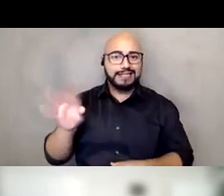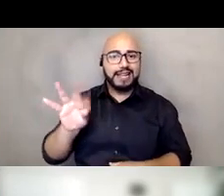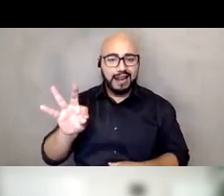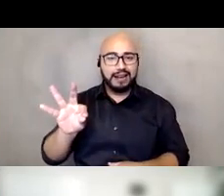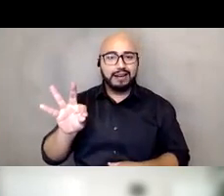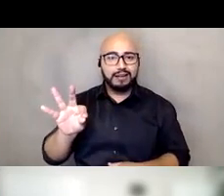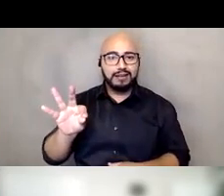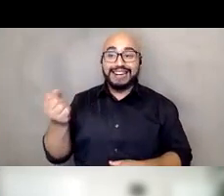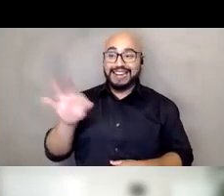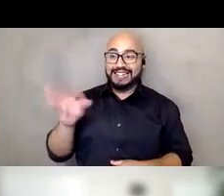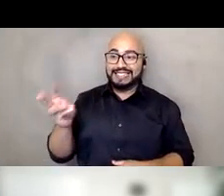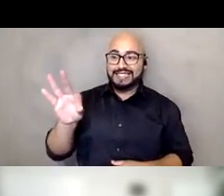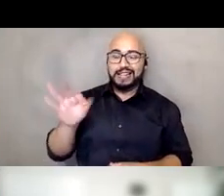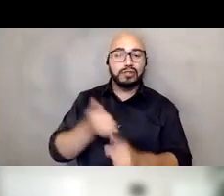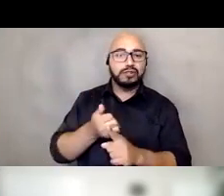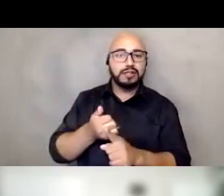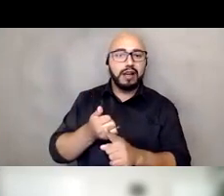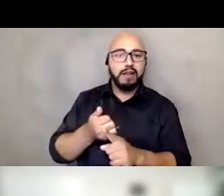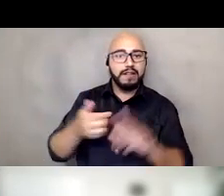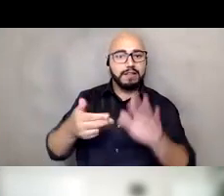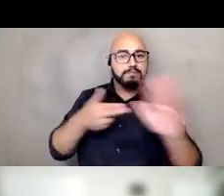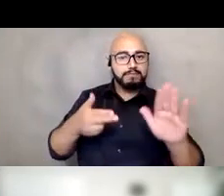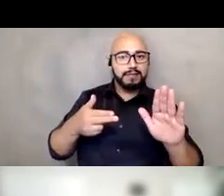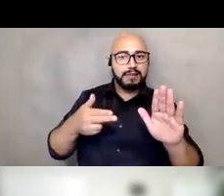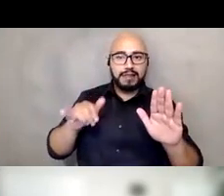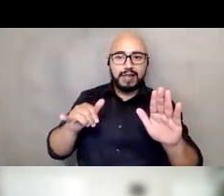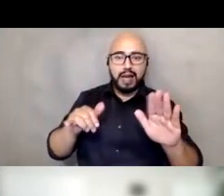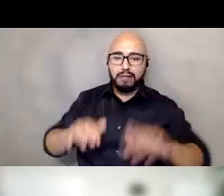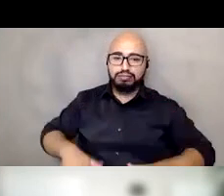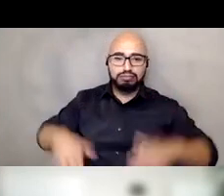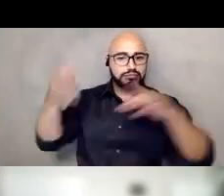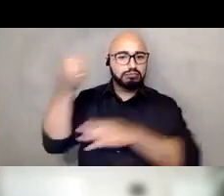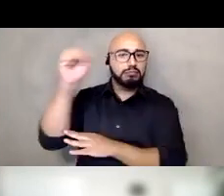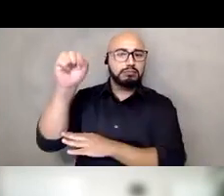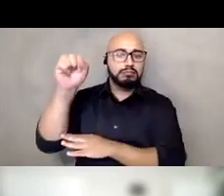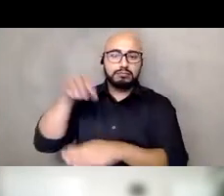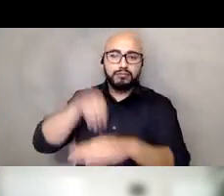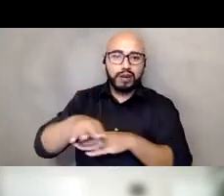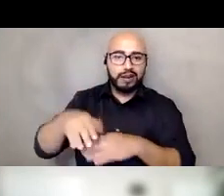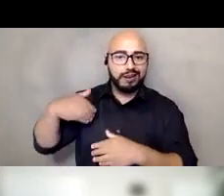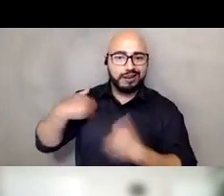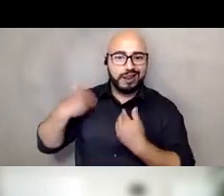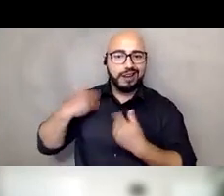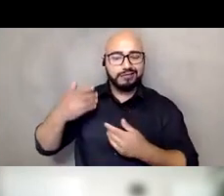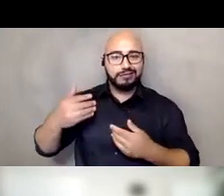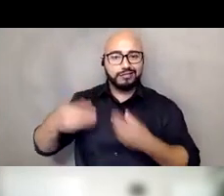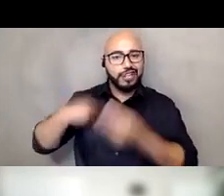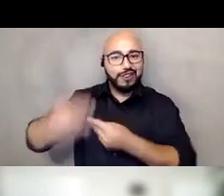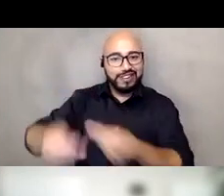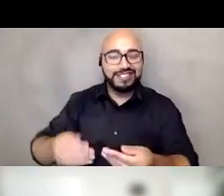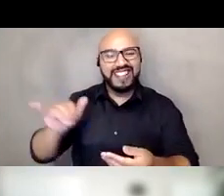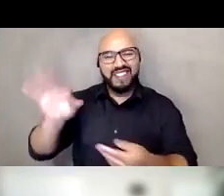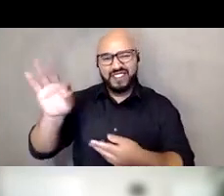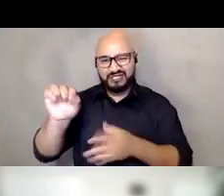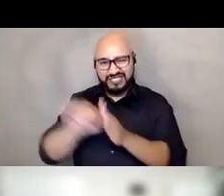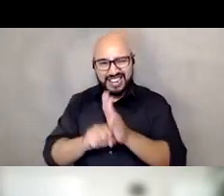the legacy of that uprising through the lens of a kind of younger generation of artists. And so that's at Fresno State, and